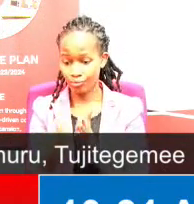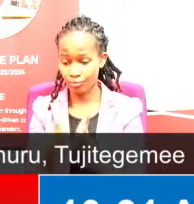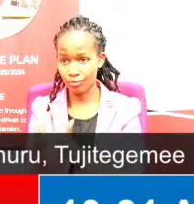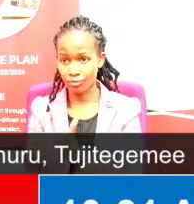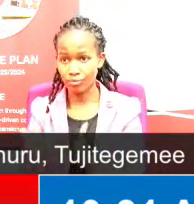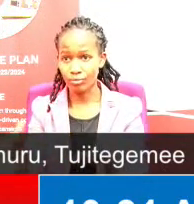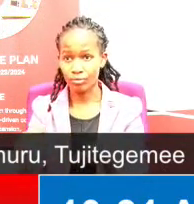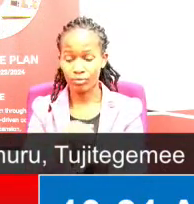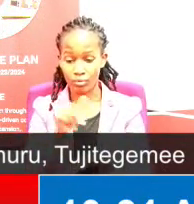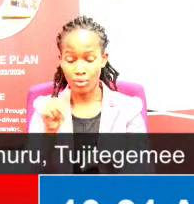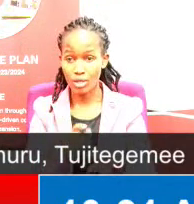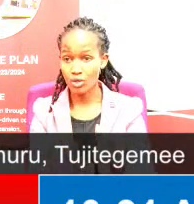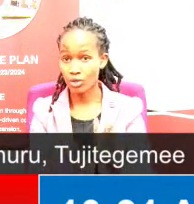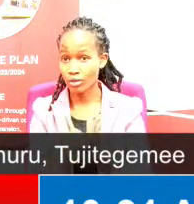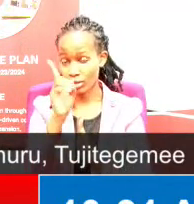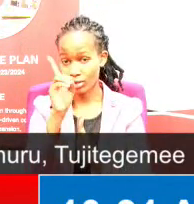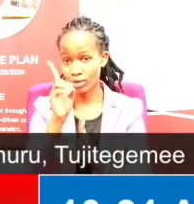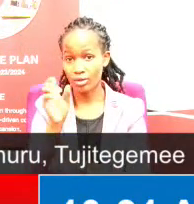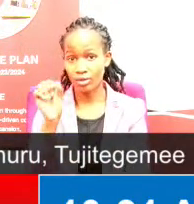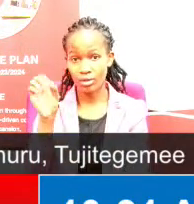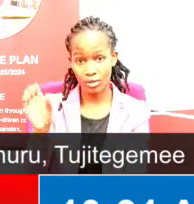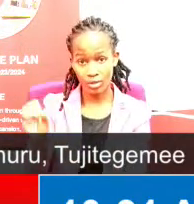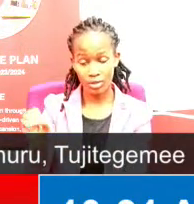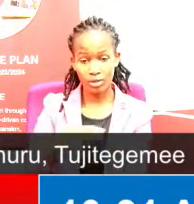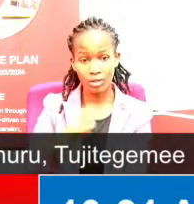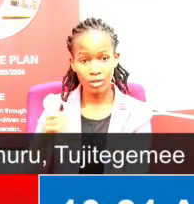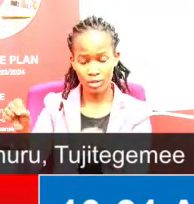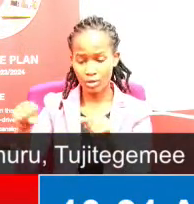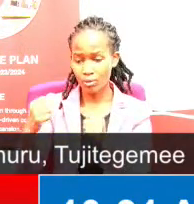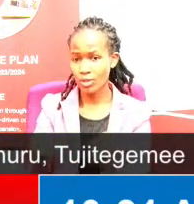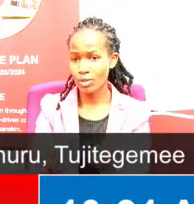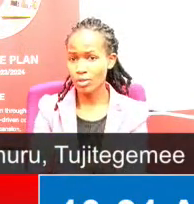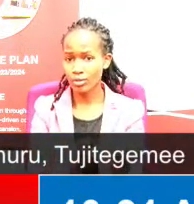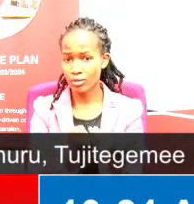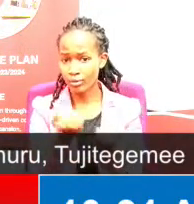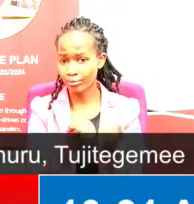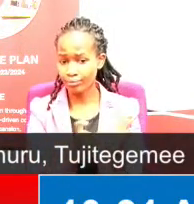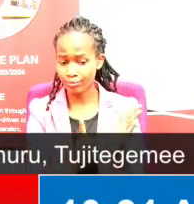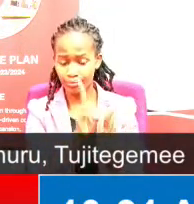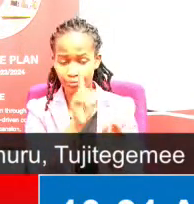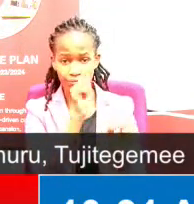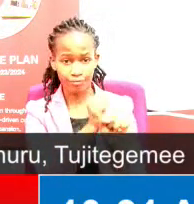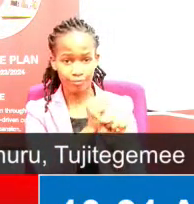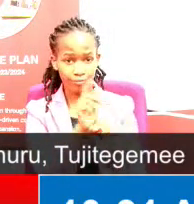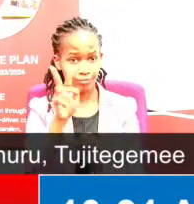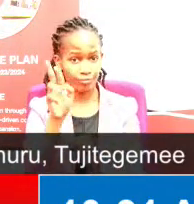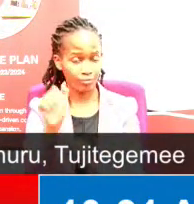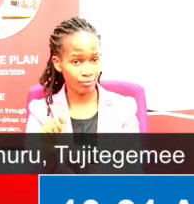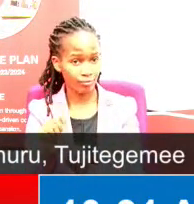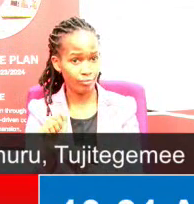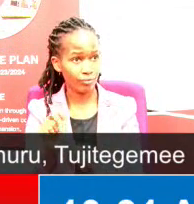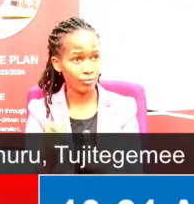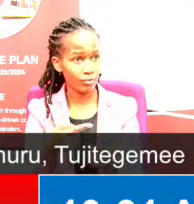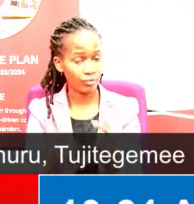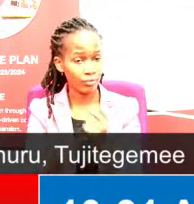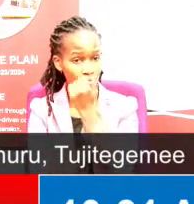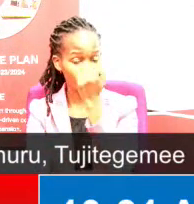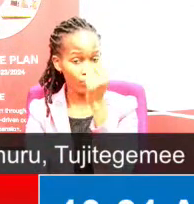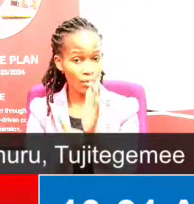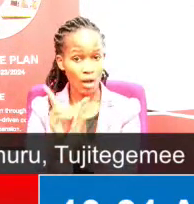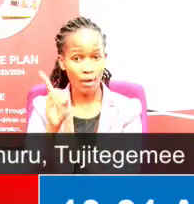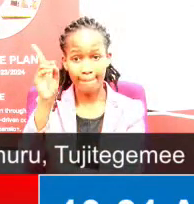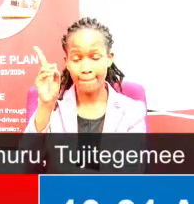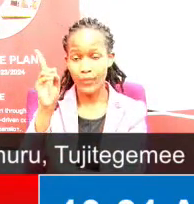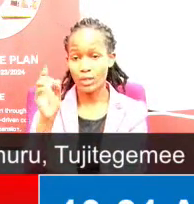context of national development. So the socioeconomic development and the work of KRA is central to the country's